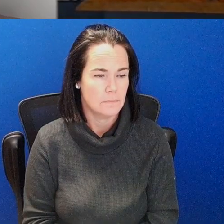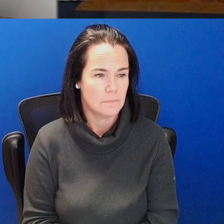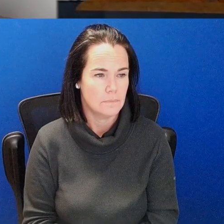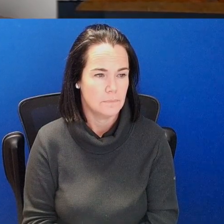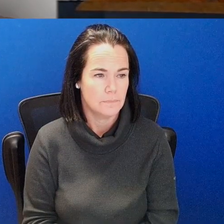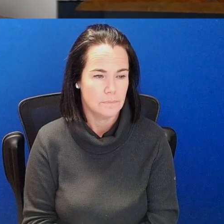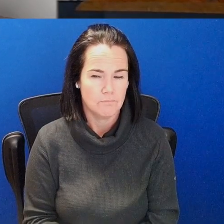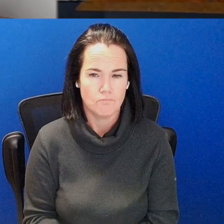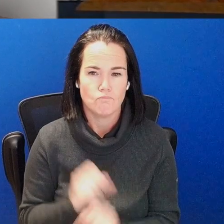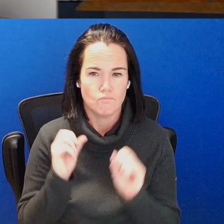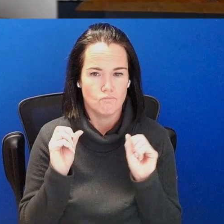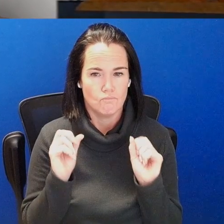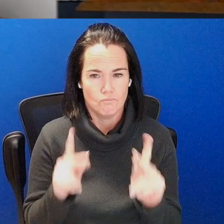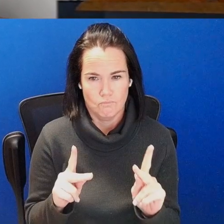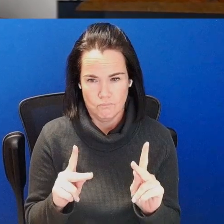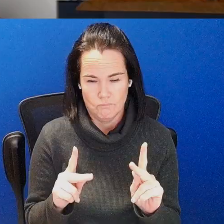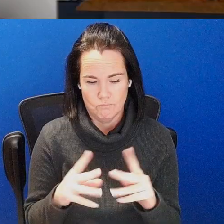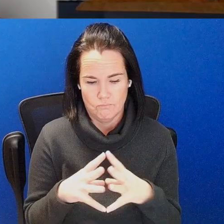All right.